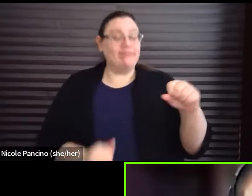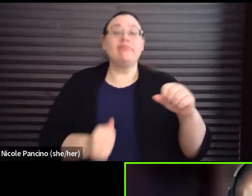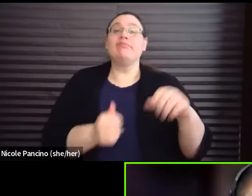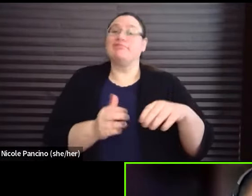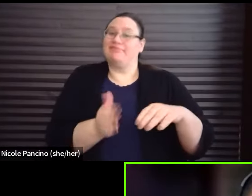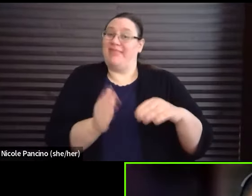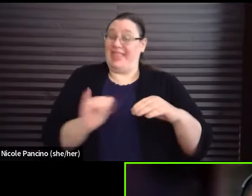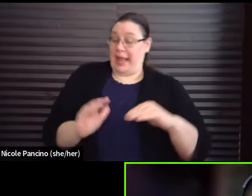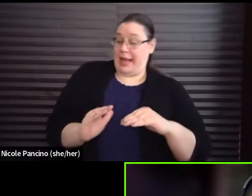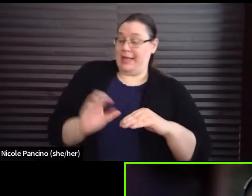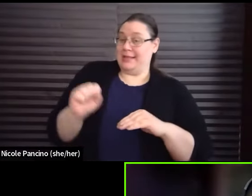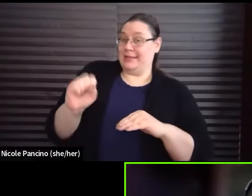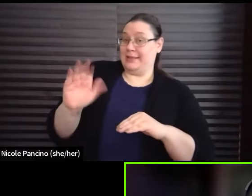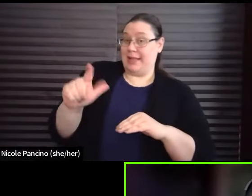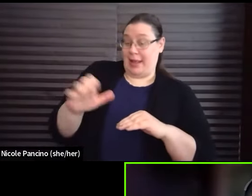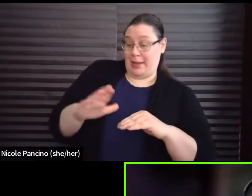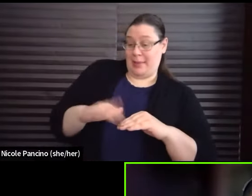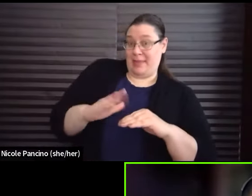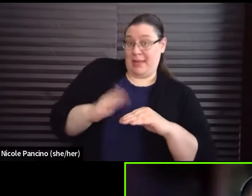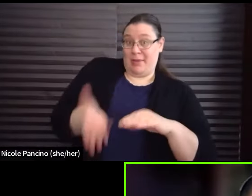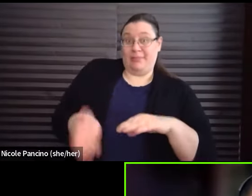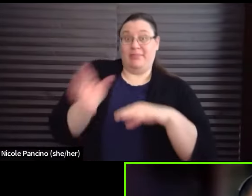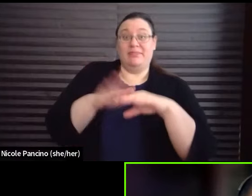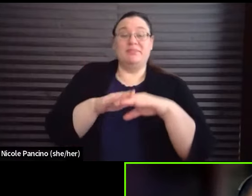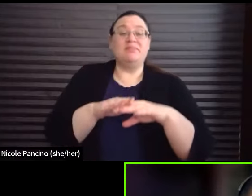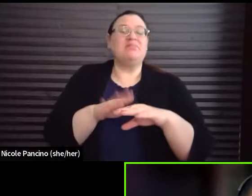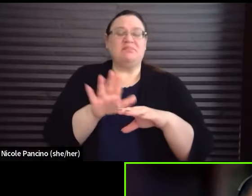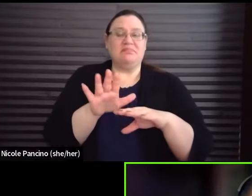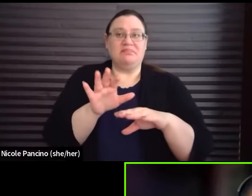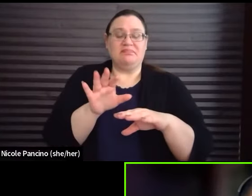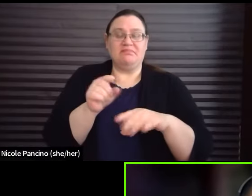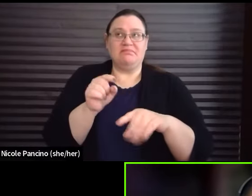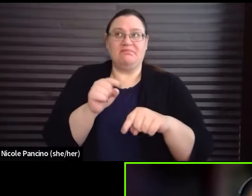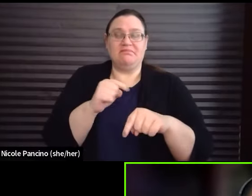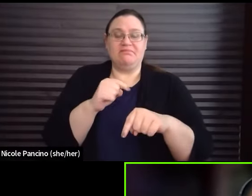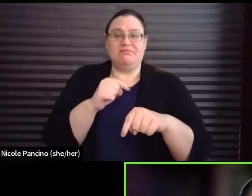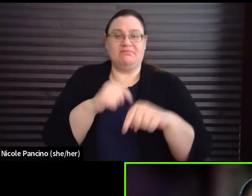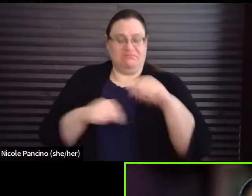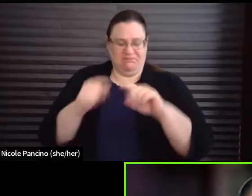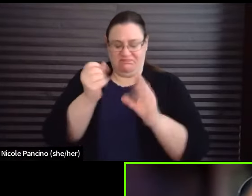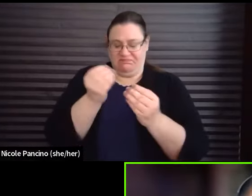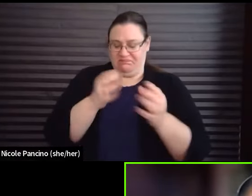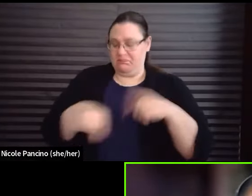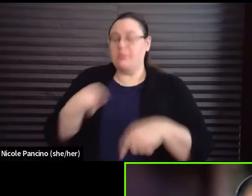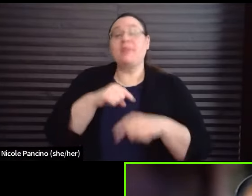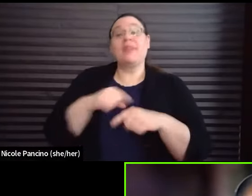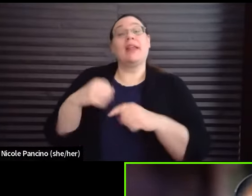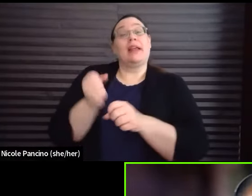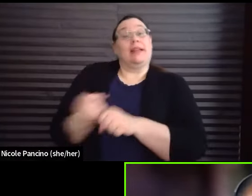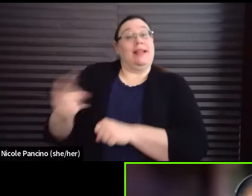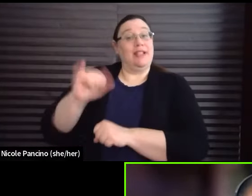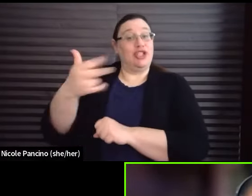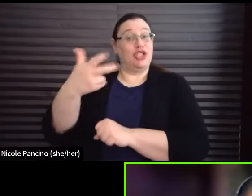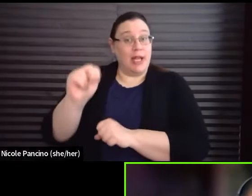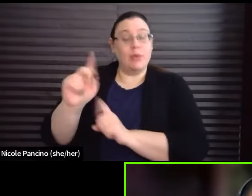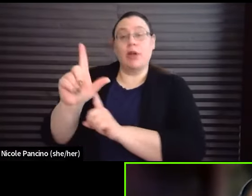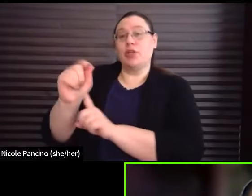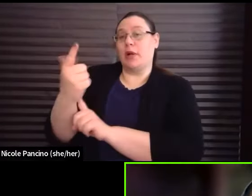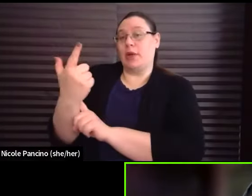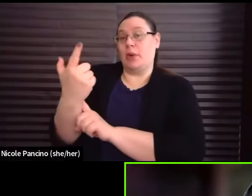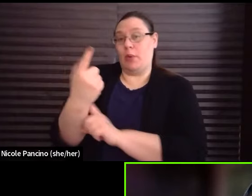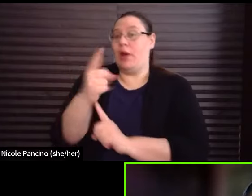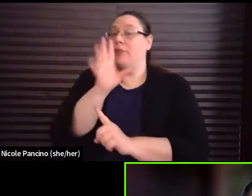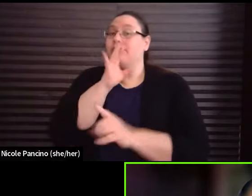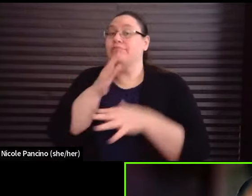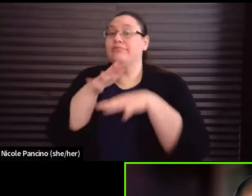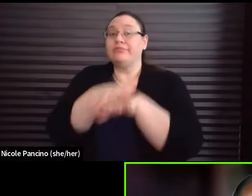The scale minimum, matter of fact, and then next January, the 2021 dubbing agreement scale